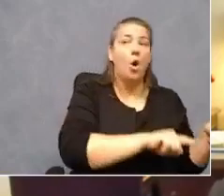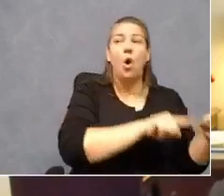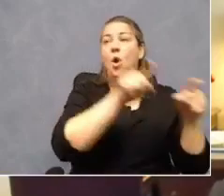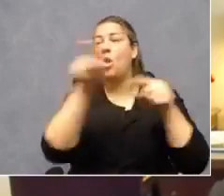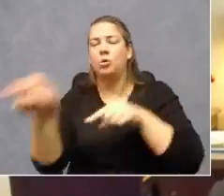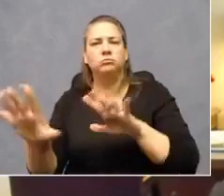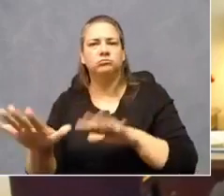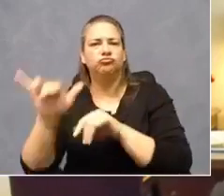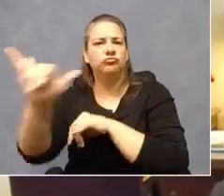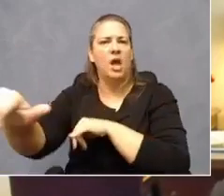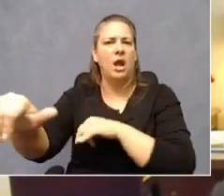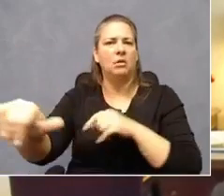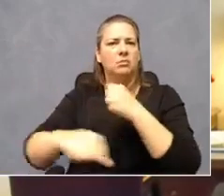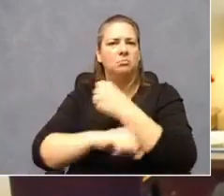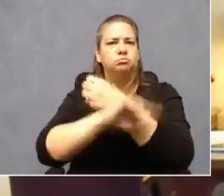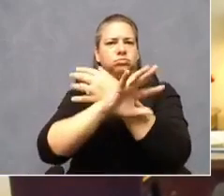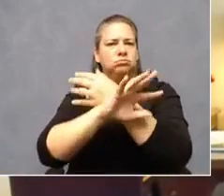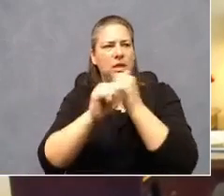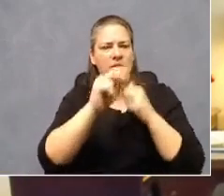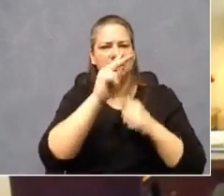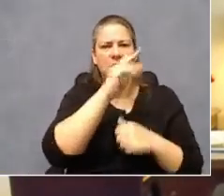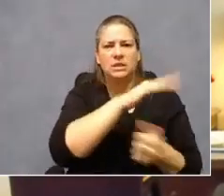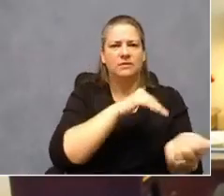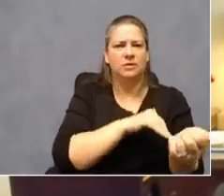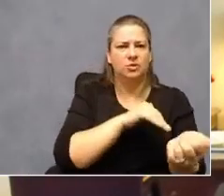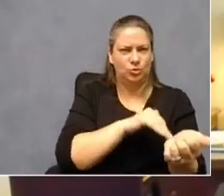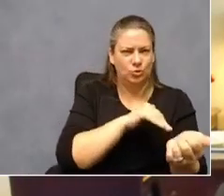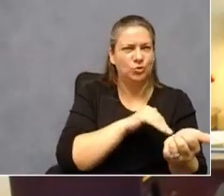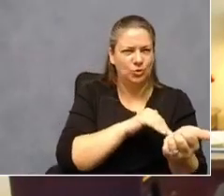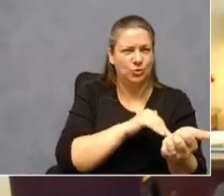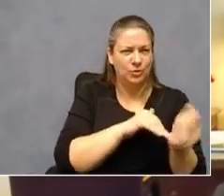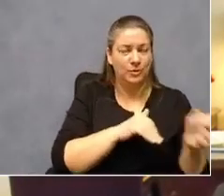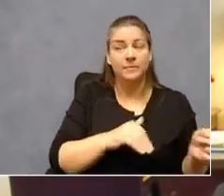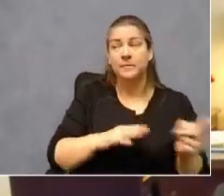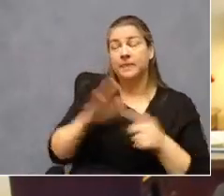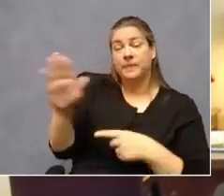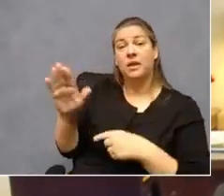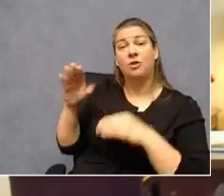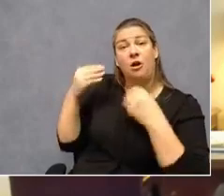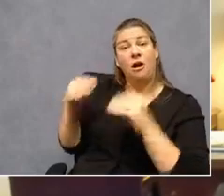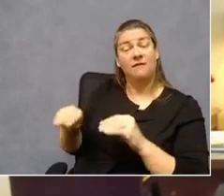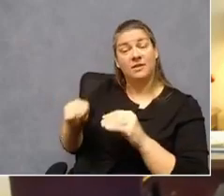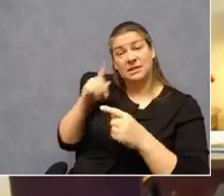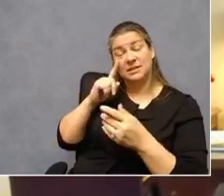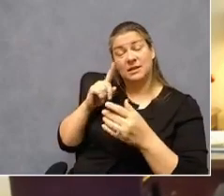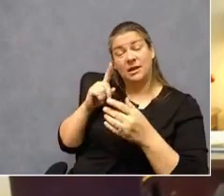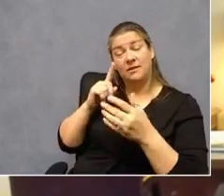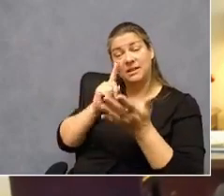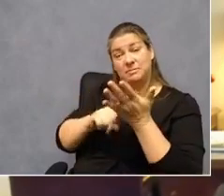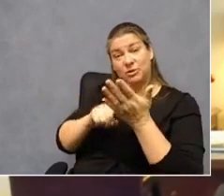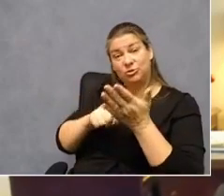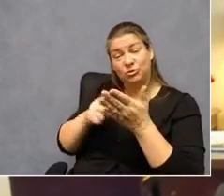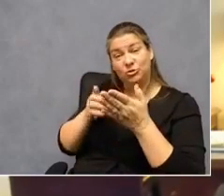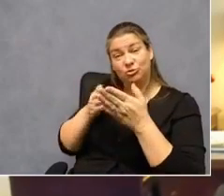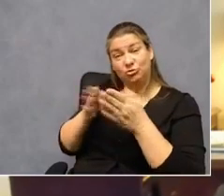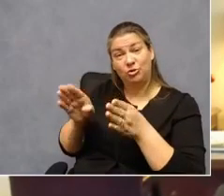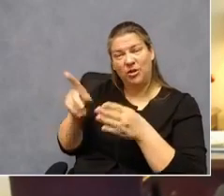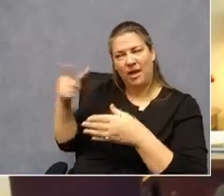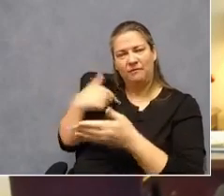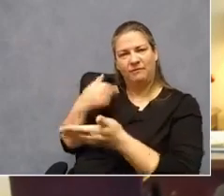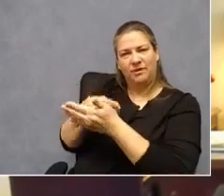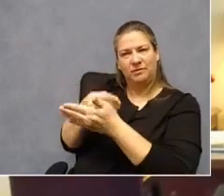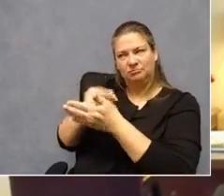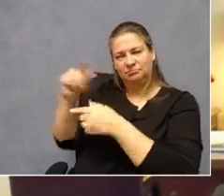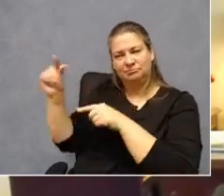our civil monetary penalty funds in the Office of the Inspector General to support facilities in a couple of ways. First, again, for that